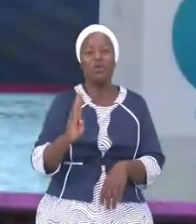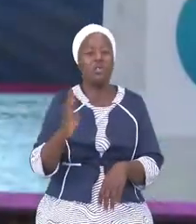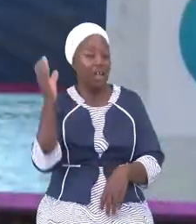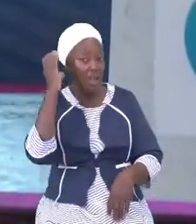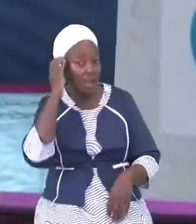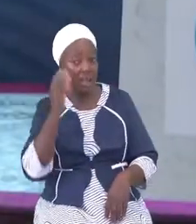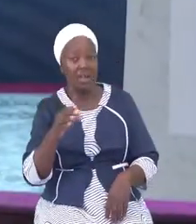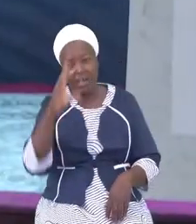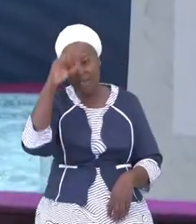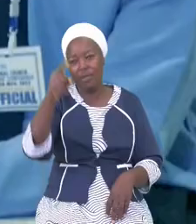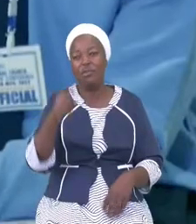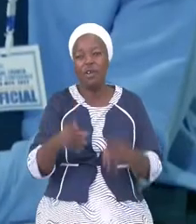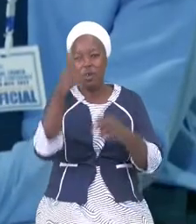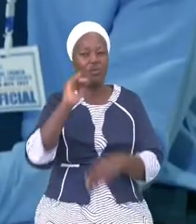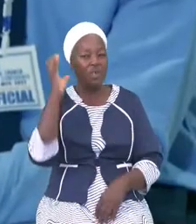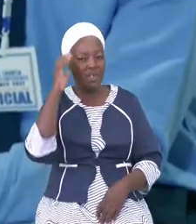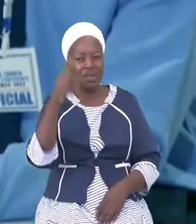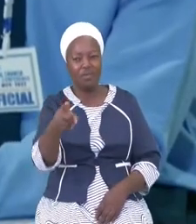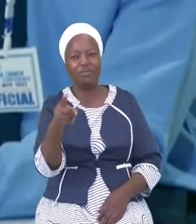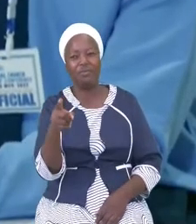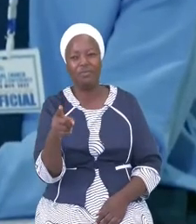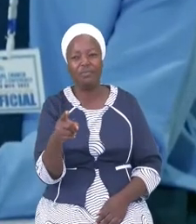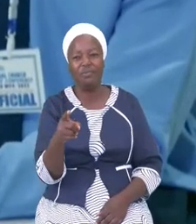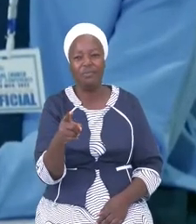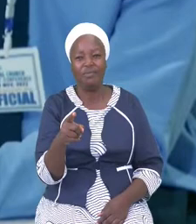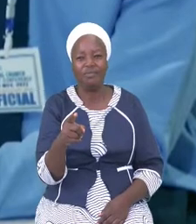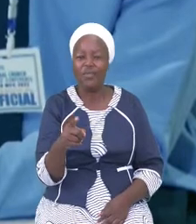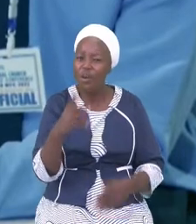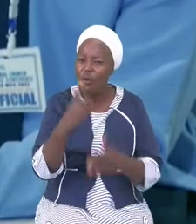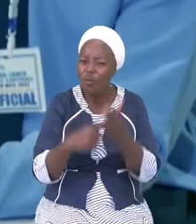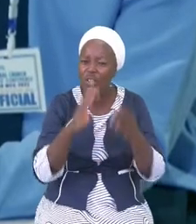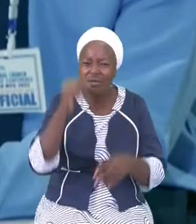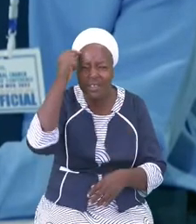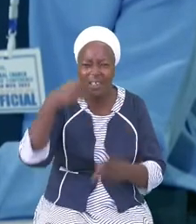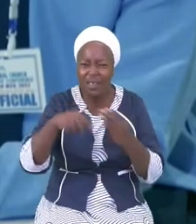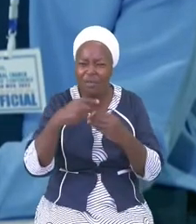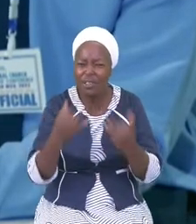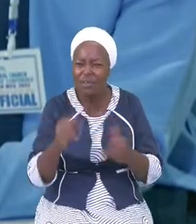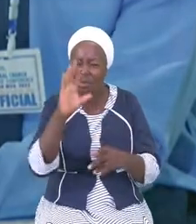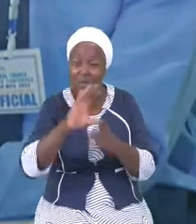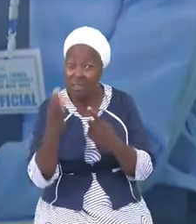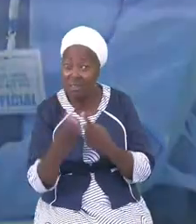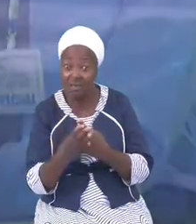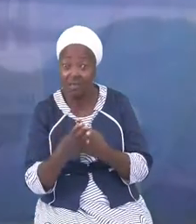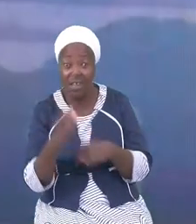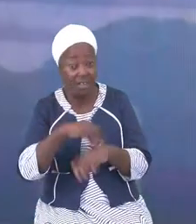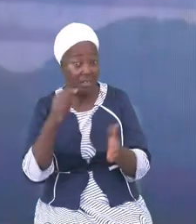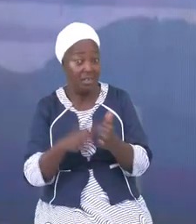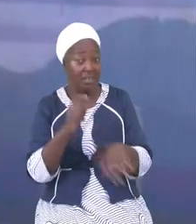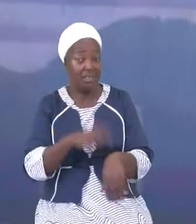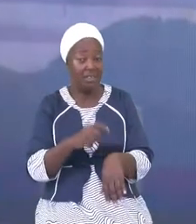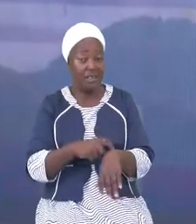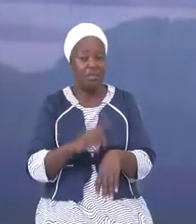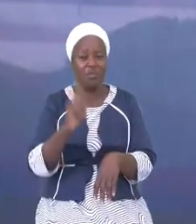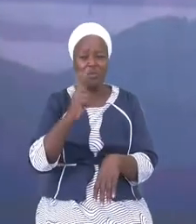him, God will hear you. What are you thinking about your condition at this time? Where